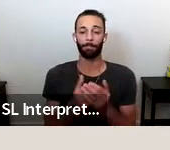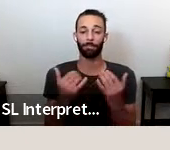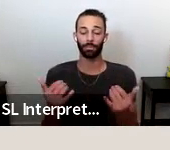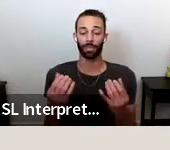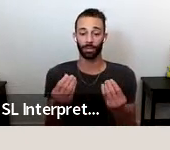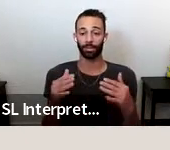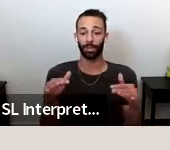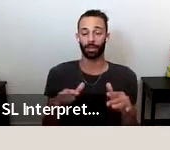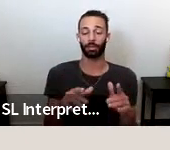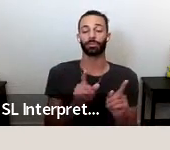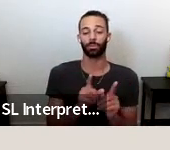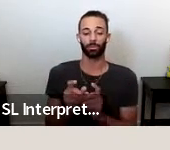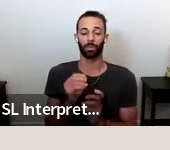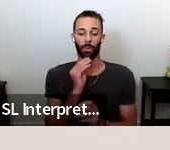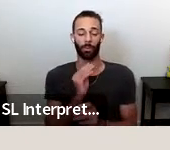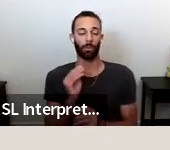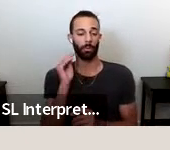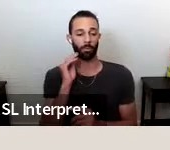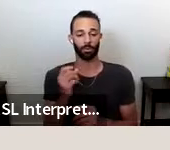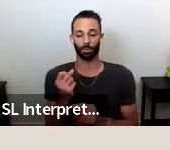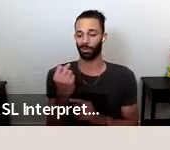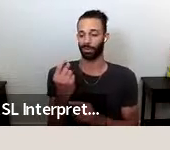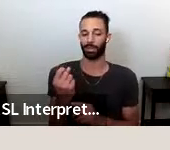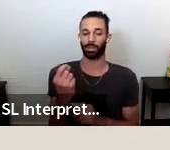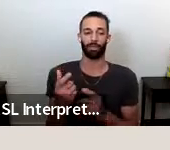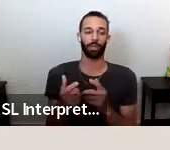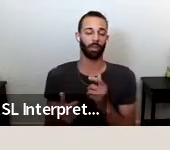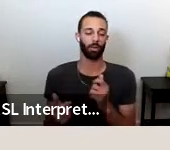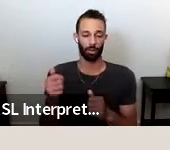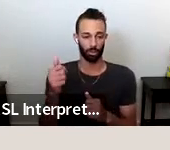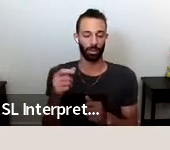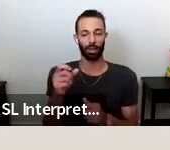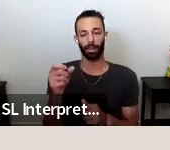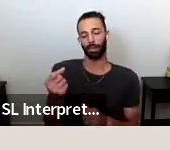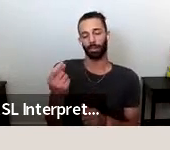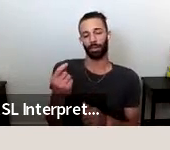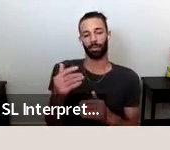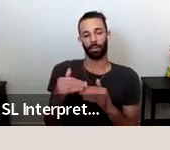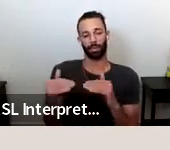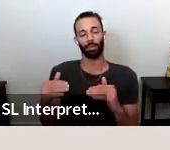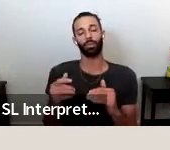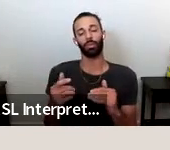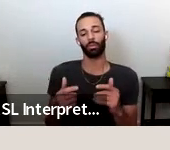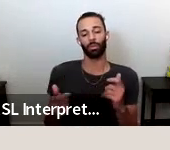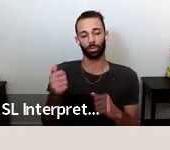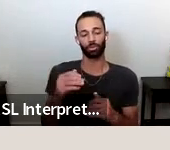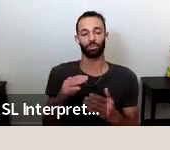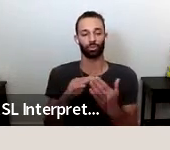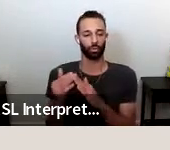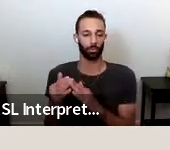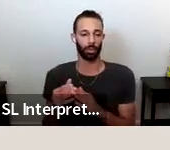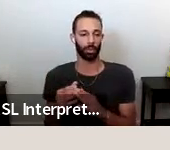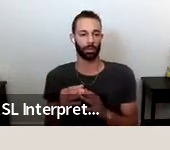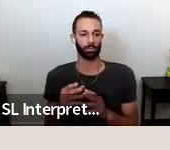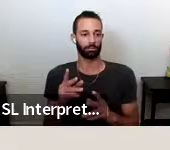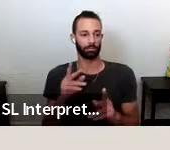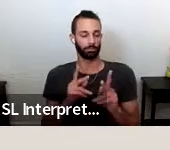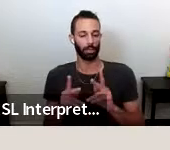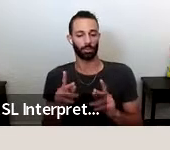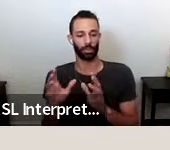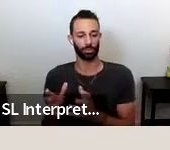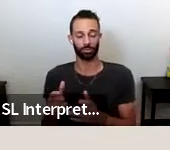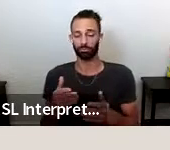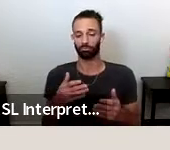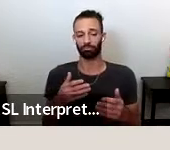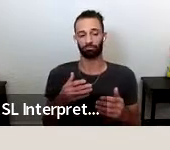home to the 11th largest urban native population still thriving despite daily